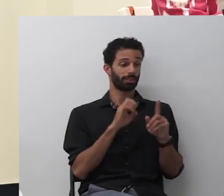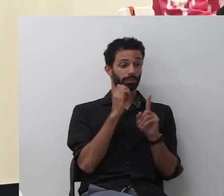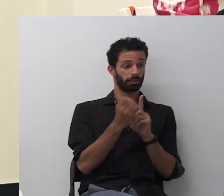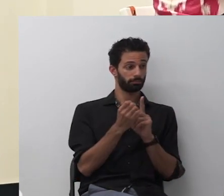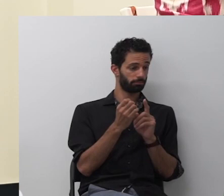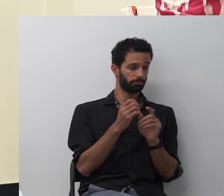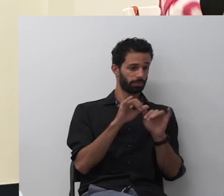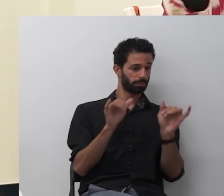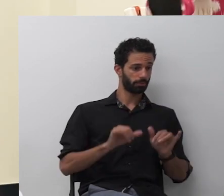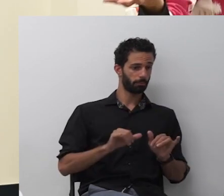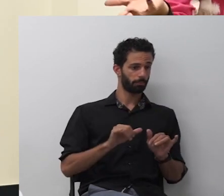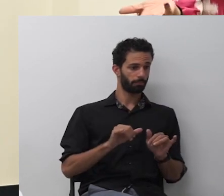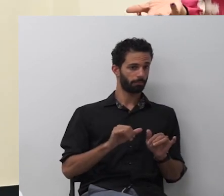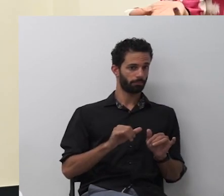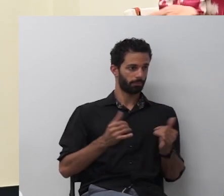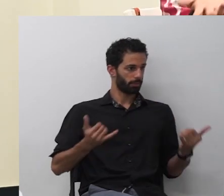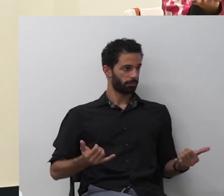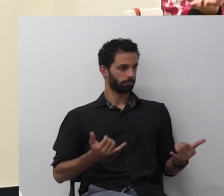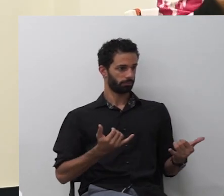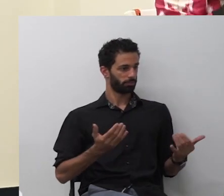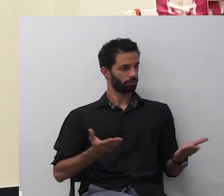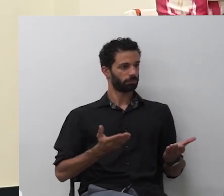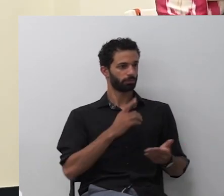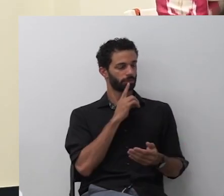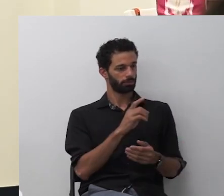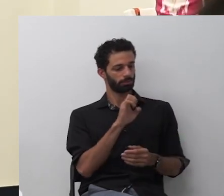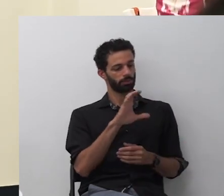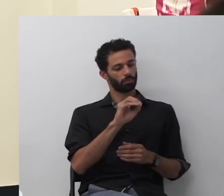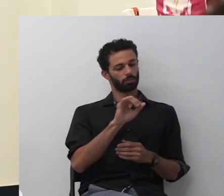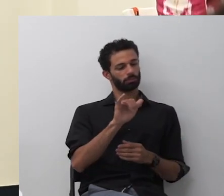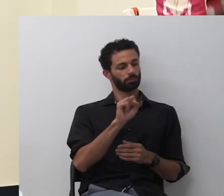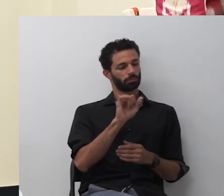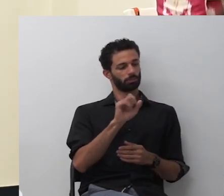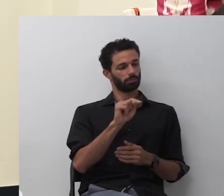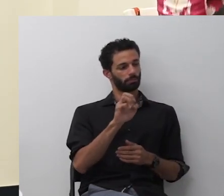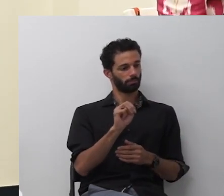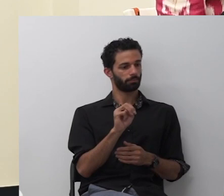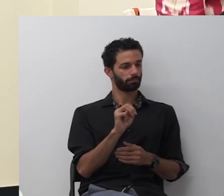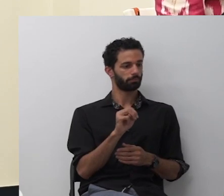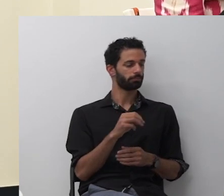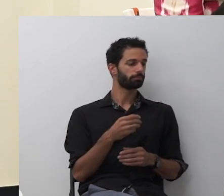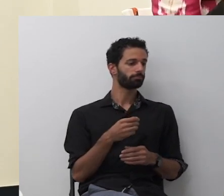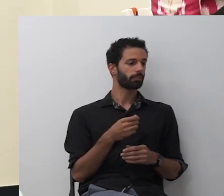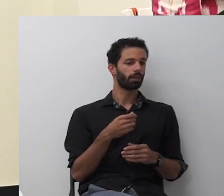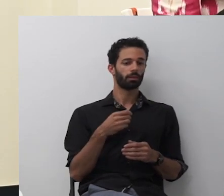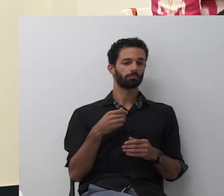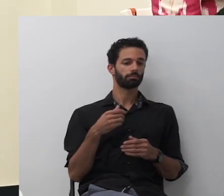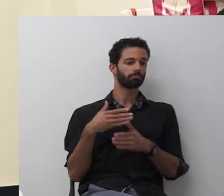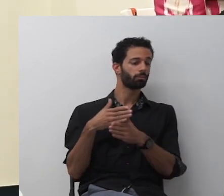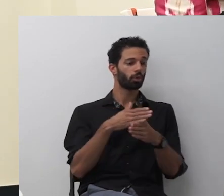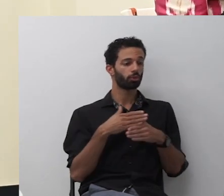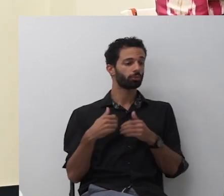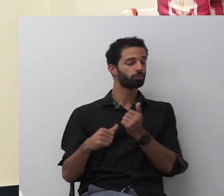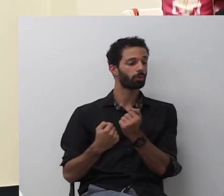is any set, this is an ecosystem, right here. But it could be a mutual aid association, a campus group, a